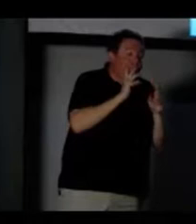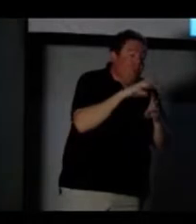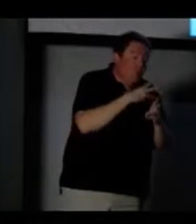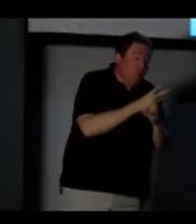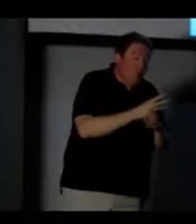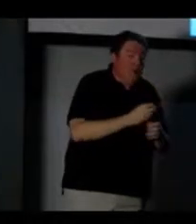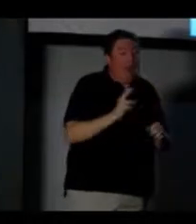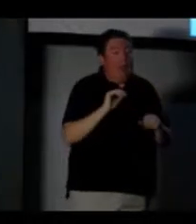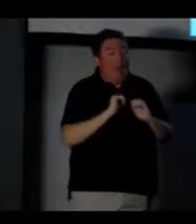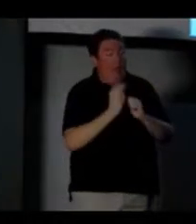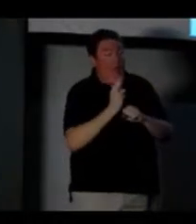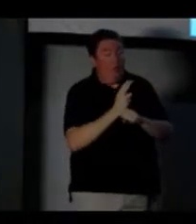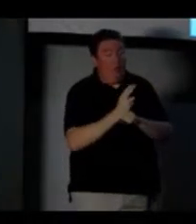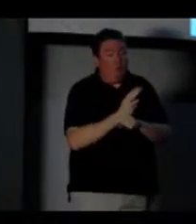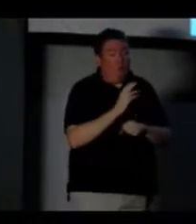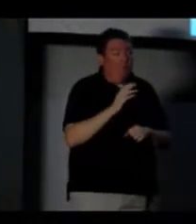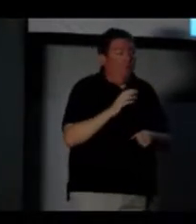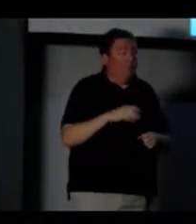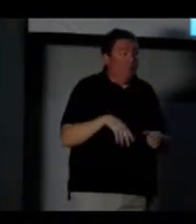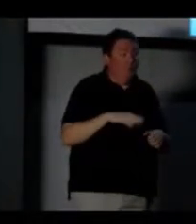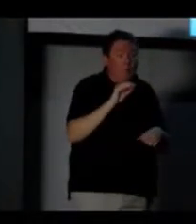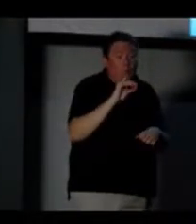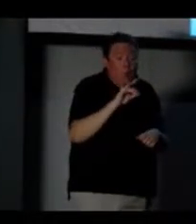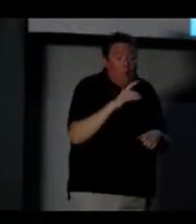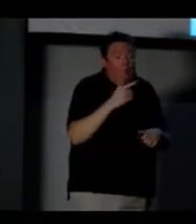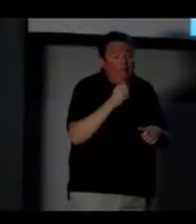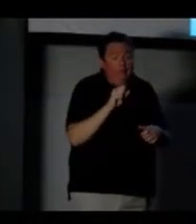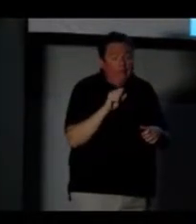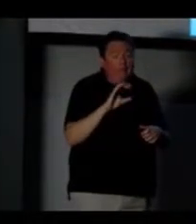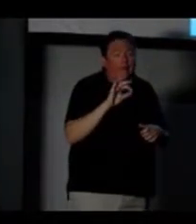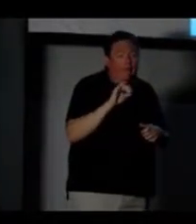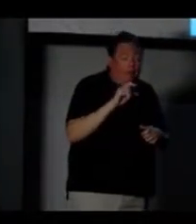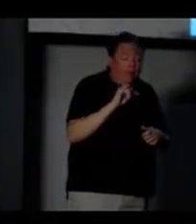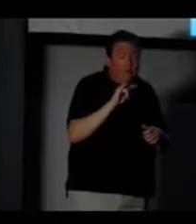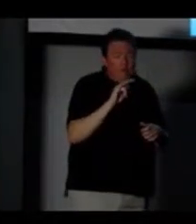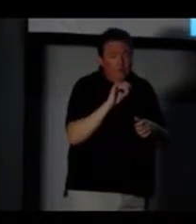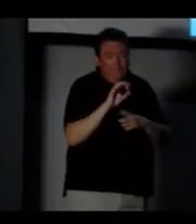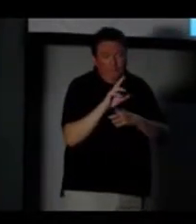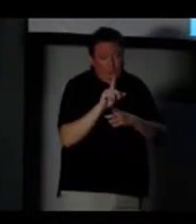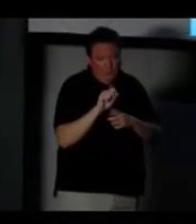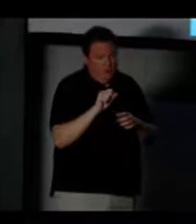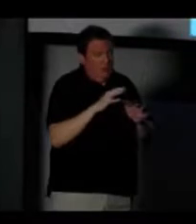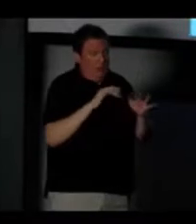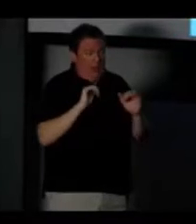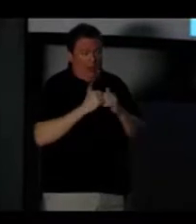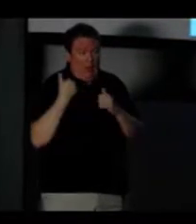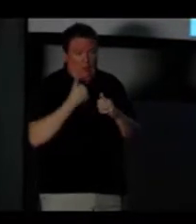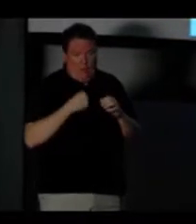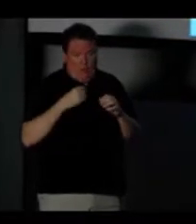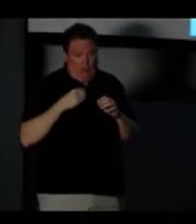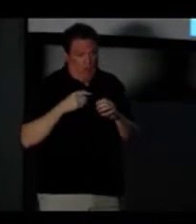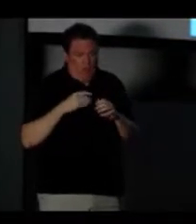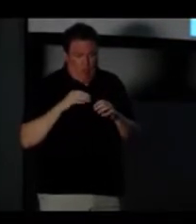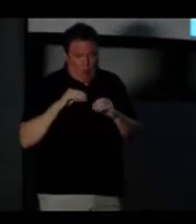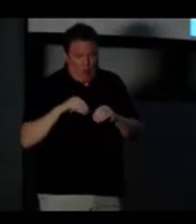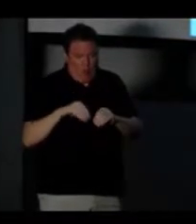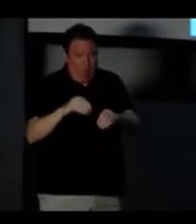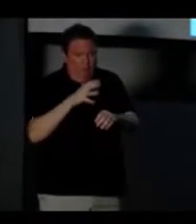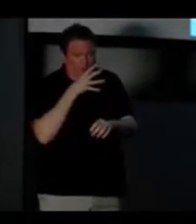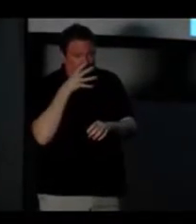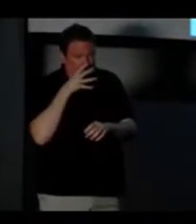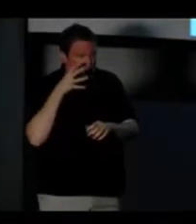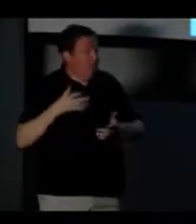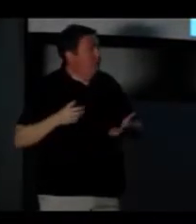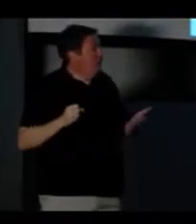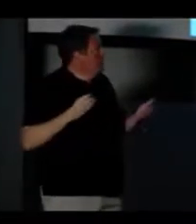fossil fuels, how we are replanting areas of the world. Now, when we started doing this work, we thought that